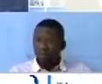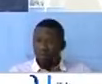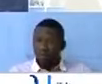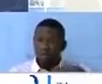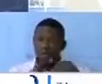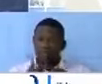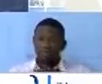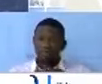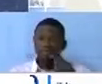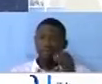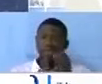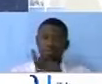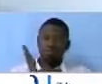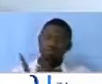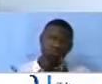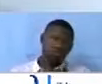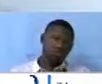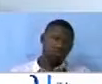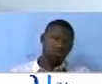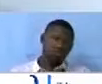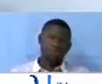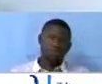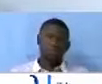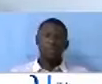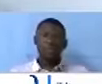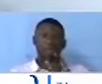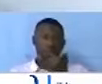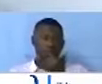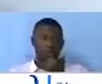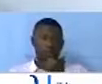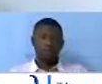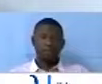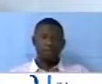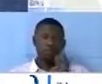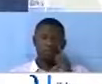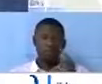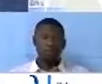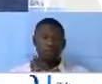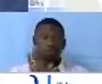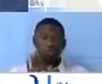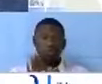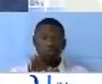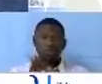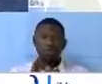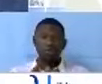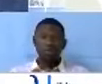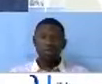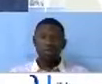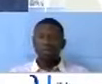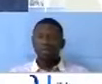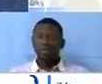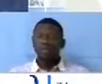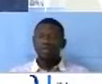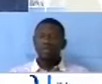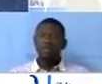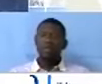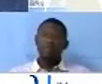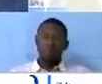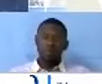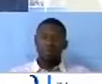matter? Yes. Didn't that indicate the desire of the president to have results